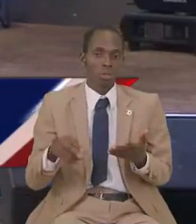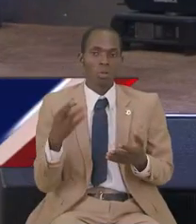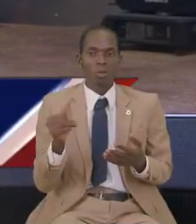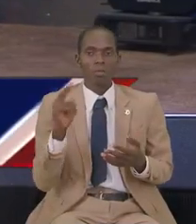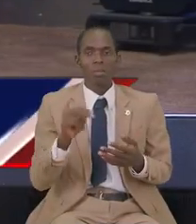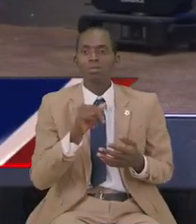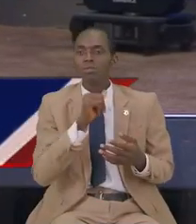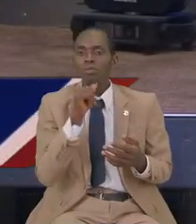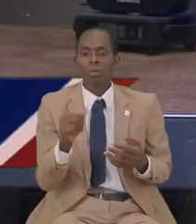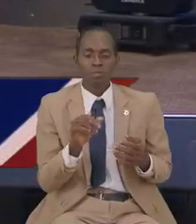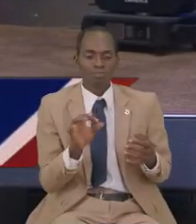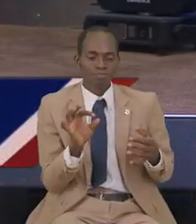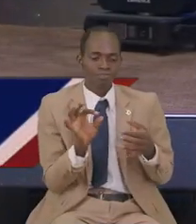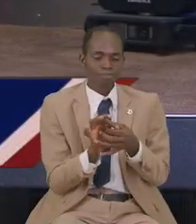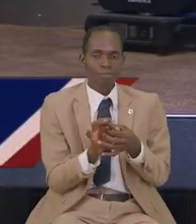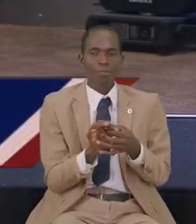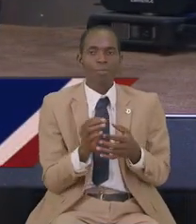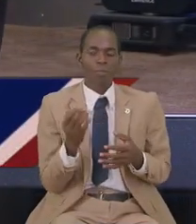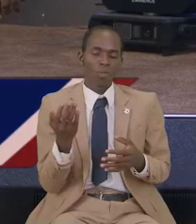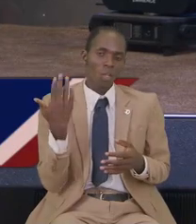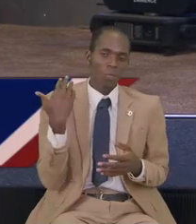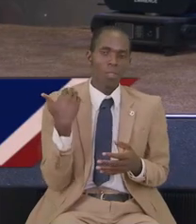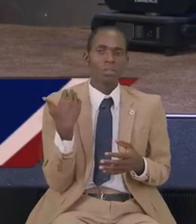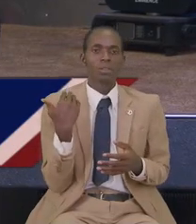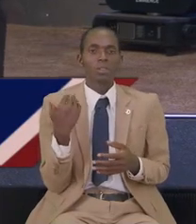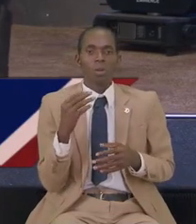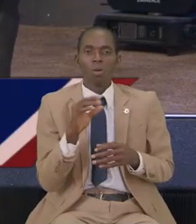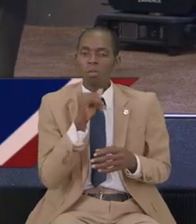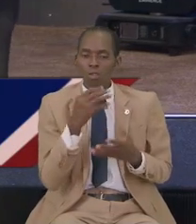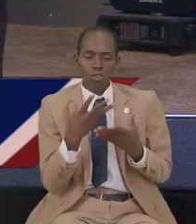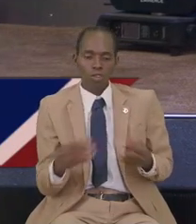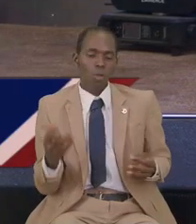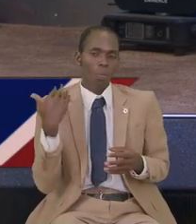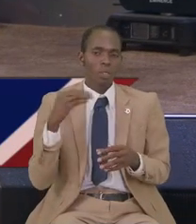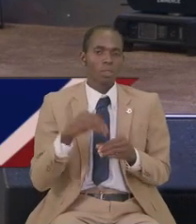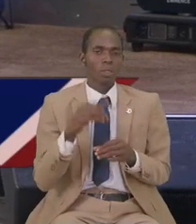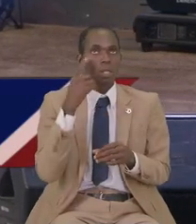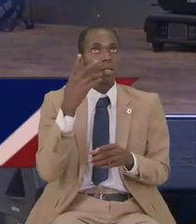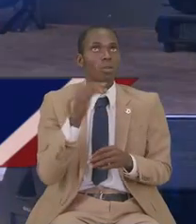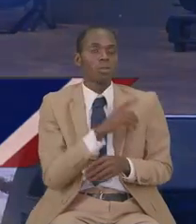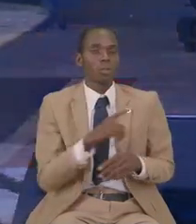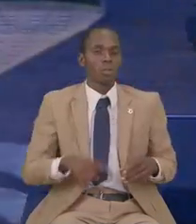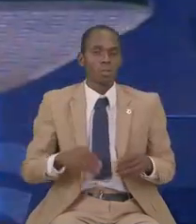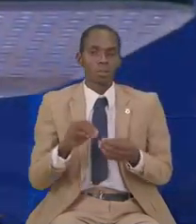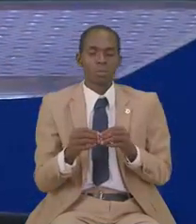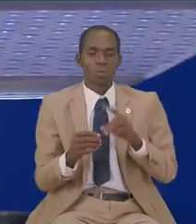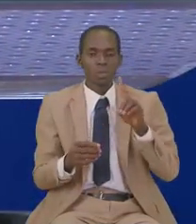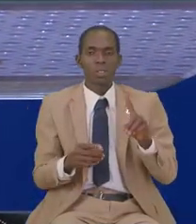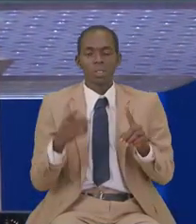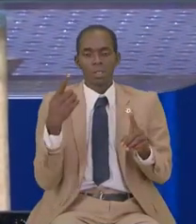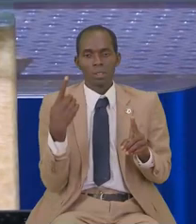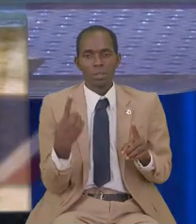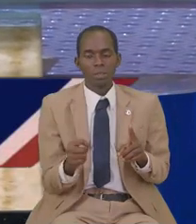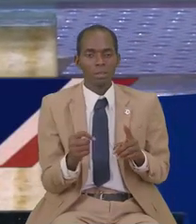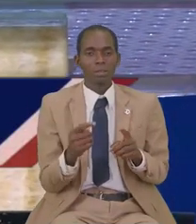past. Unsettled past in the sight of the Lord. Let's look at number one. Number one is the predicted